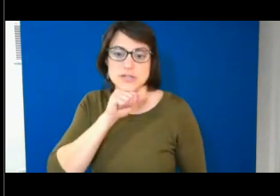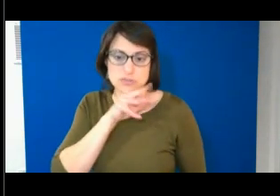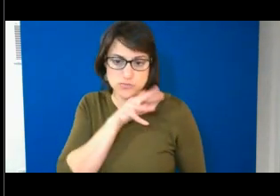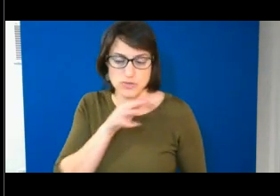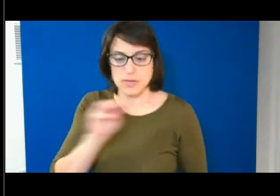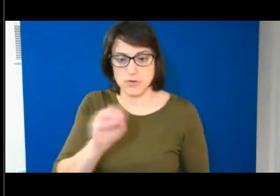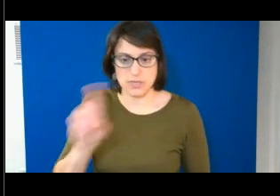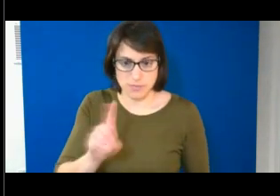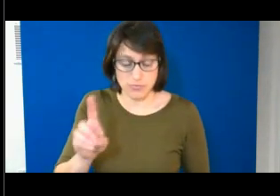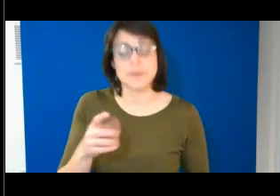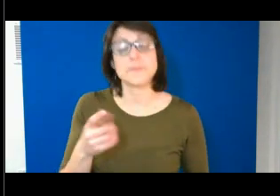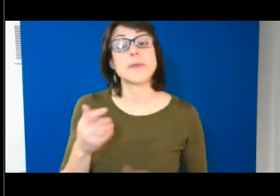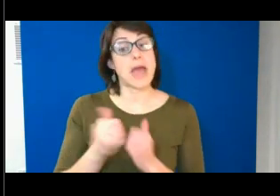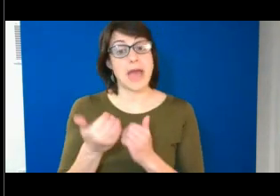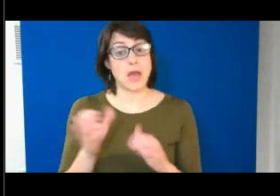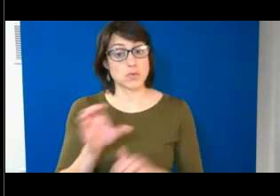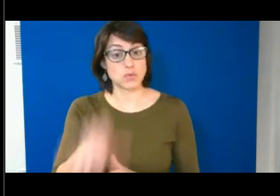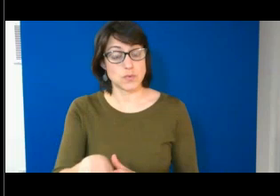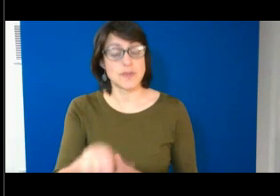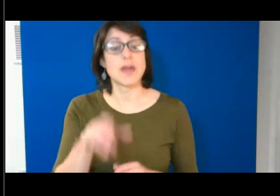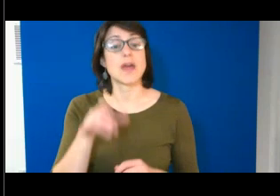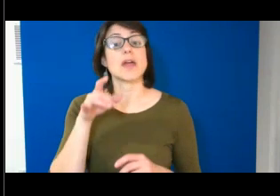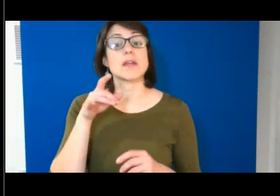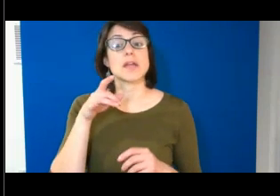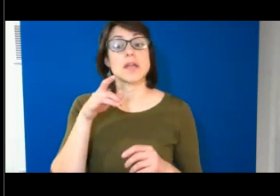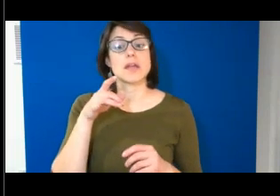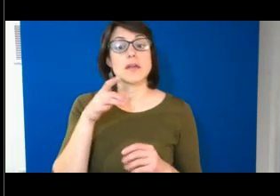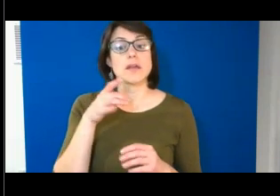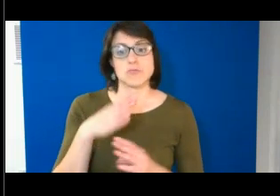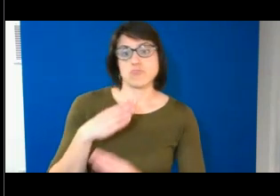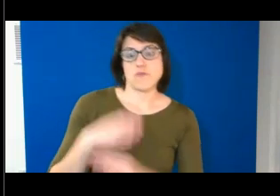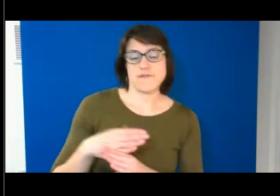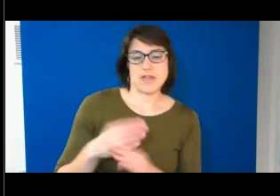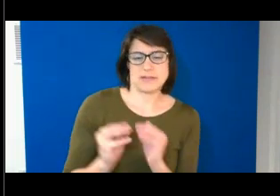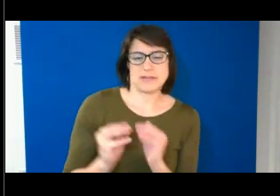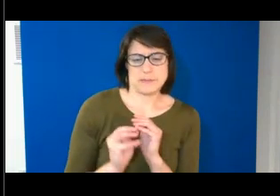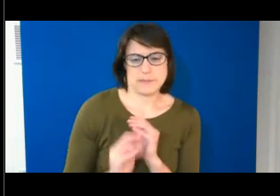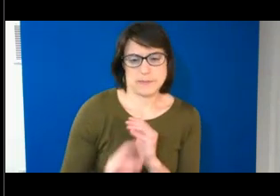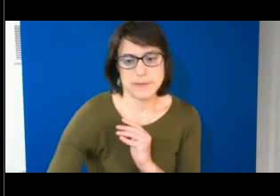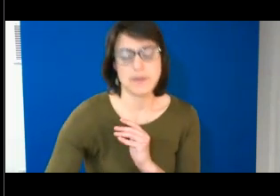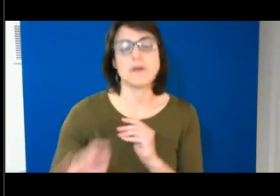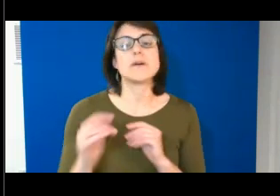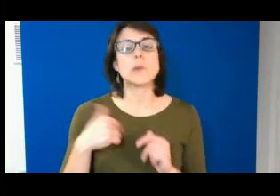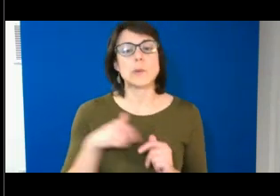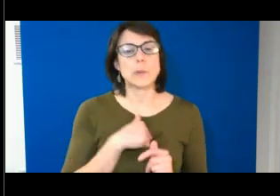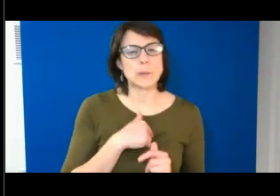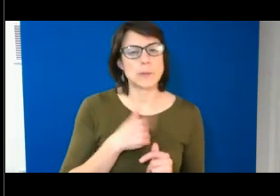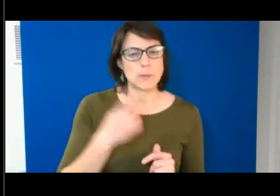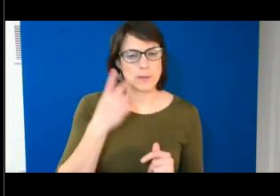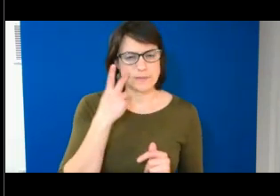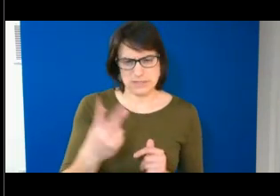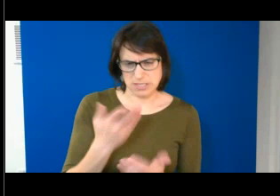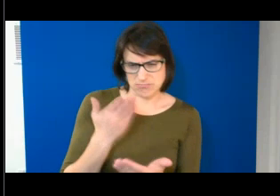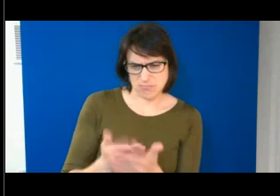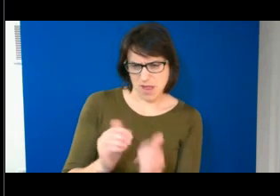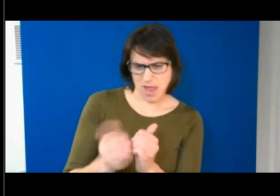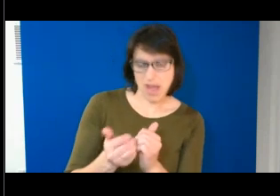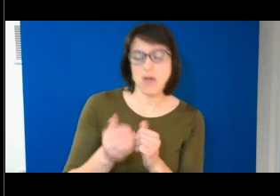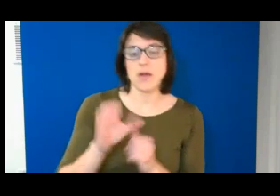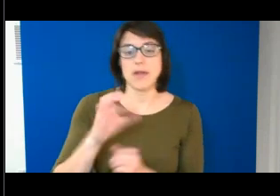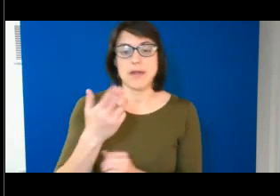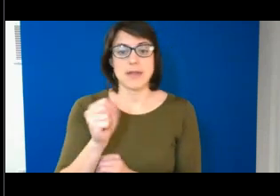out. So we would see negative interactions with charismatic fauna. We'd see it escape, especially during the 2023 floodings. We see